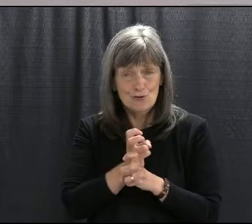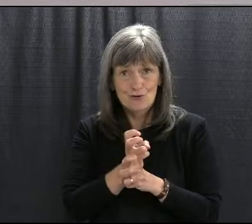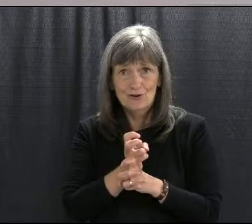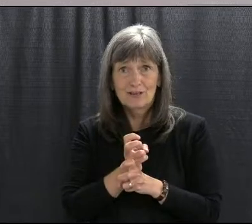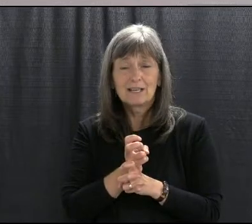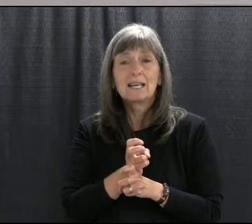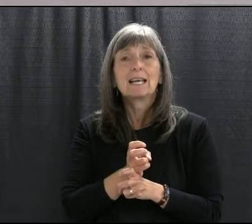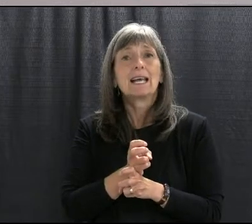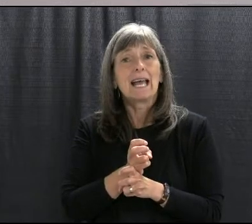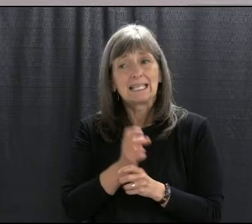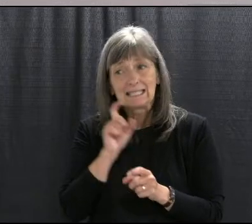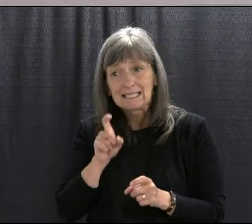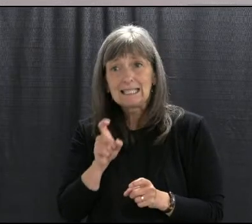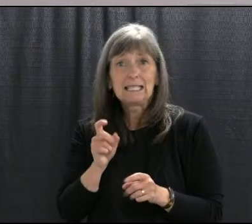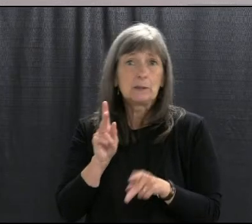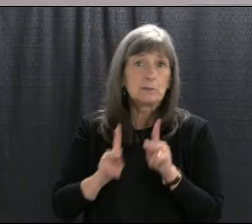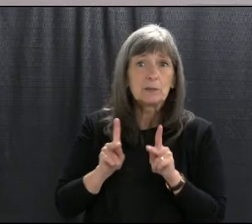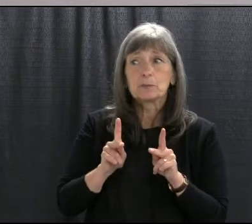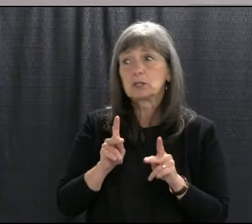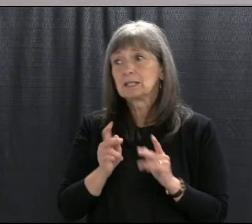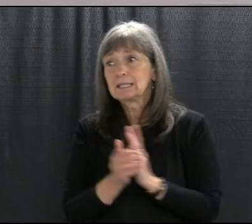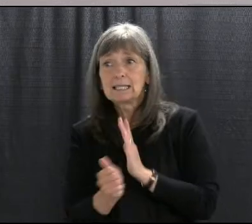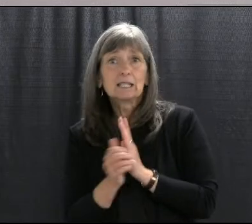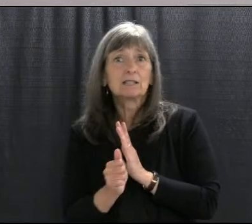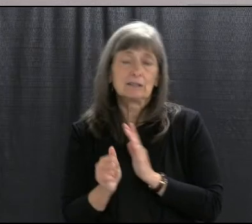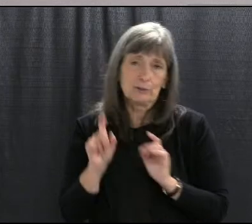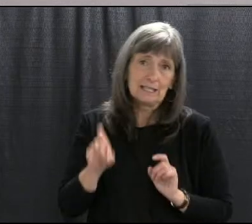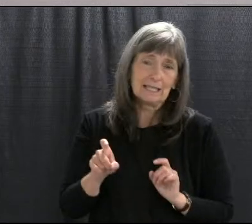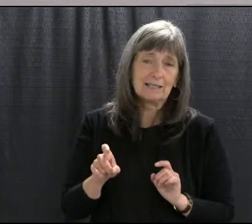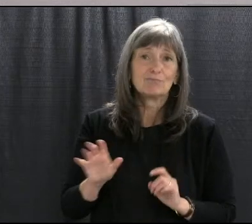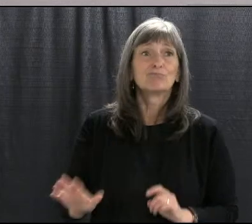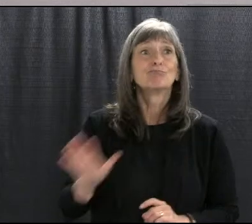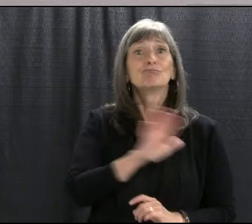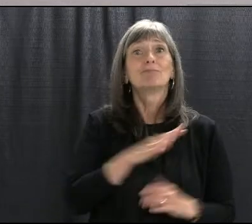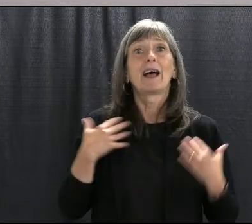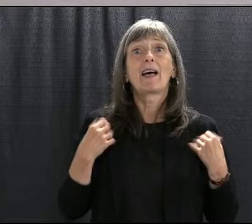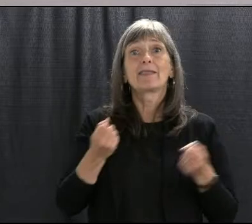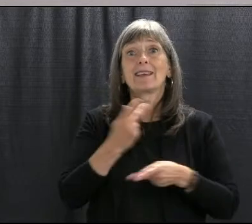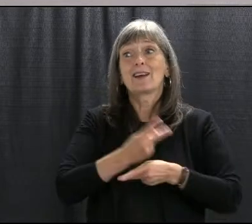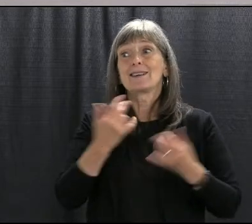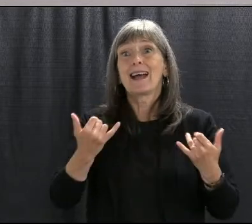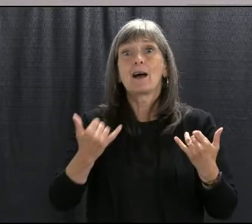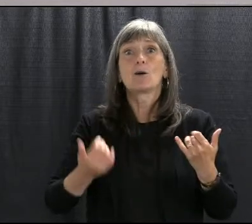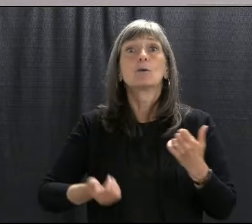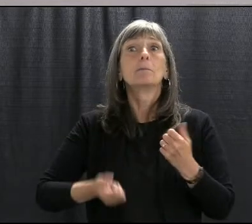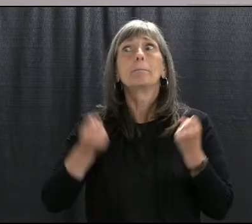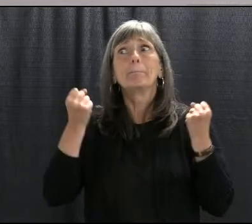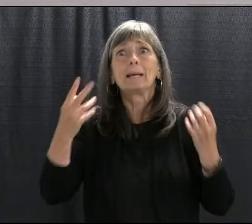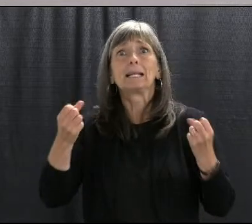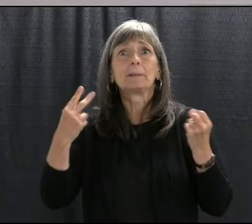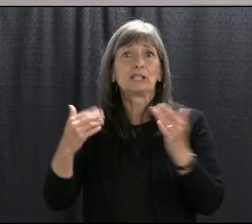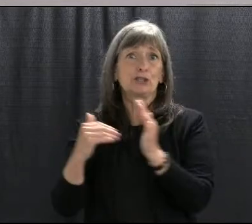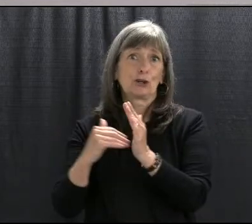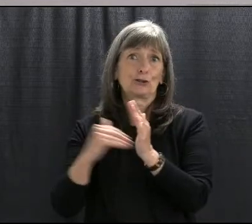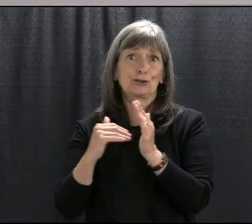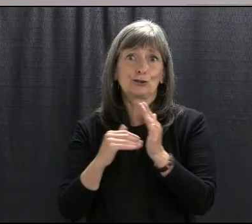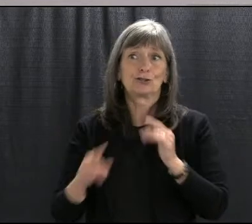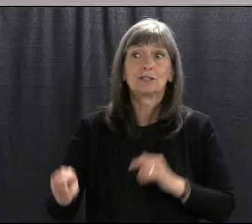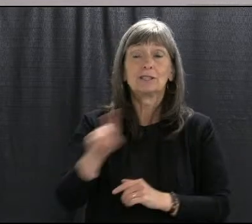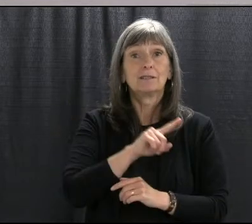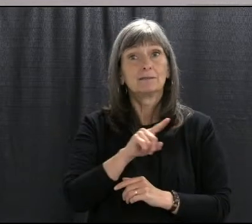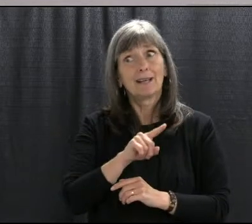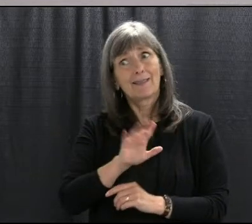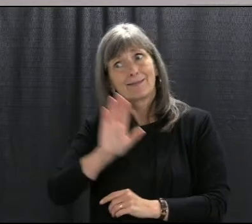across the system right now, the types of people you're familiar with in healthcare, there's a lot of clinicians, and those clinicians have jobs. Typically, it's things like